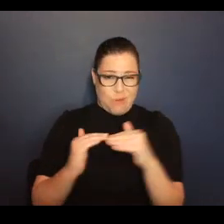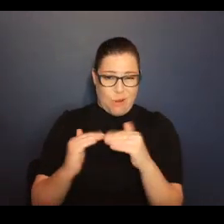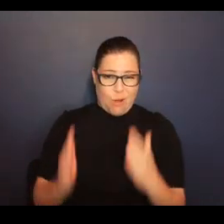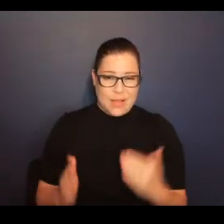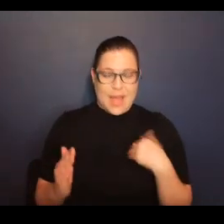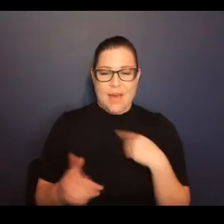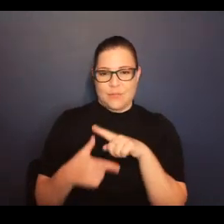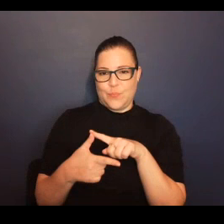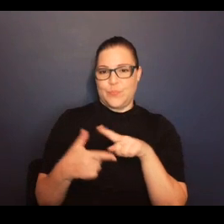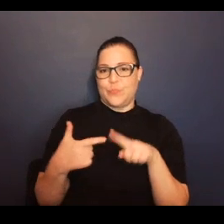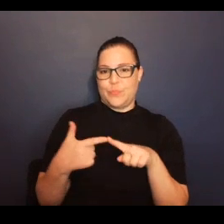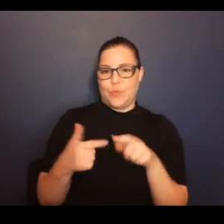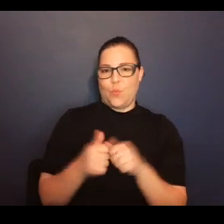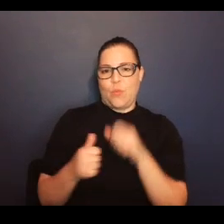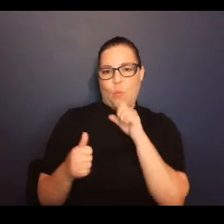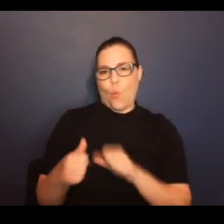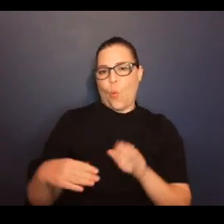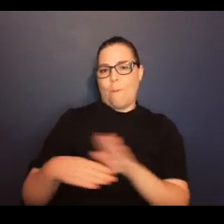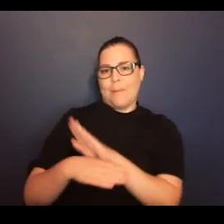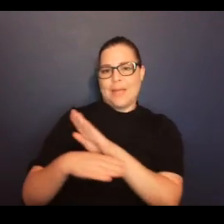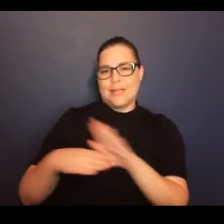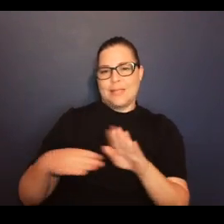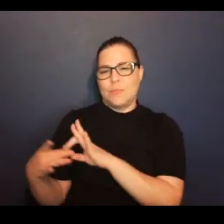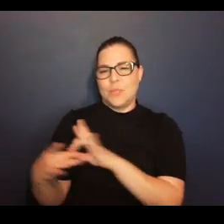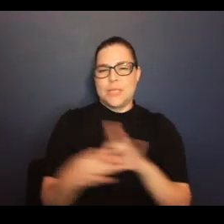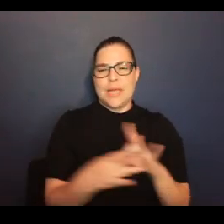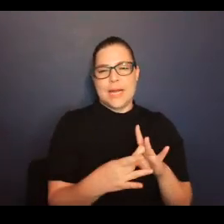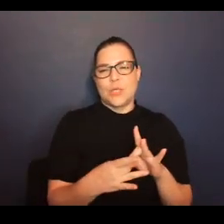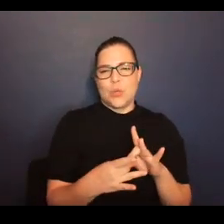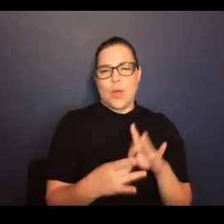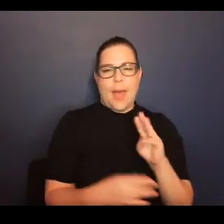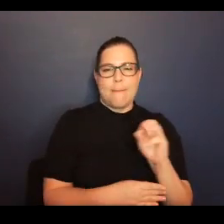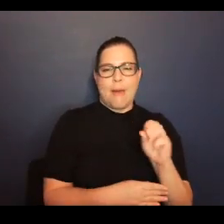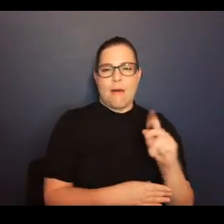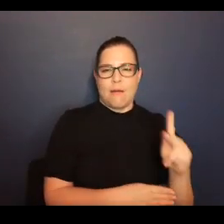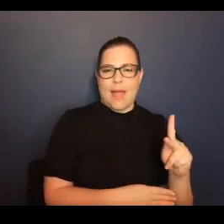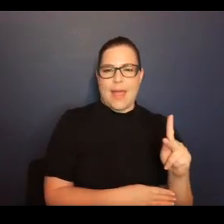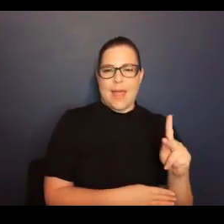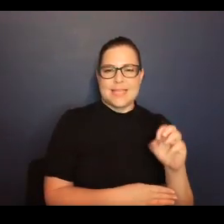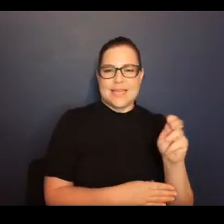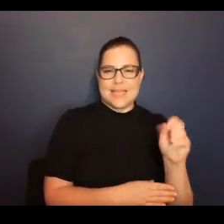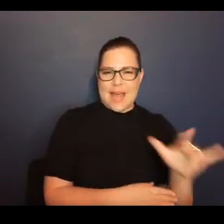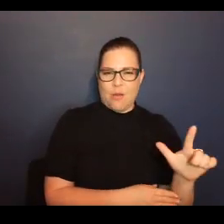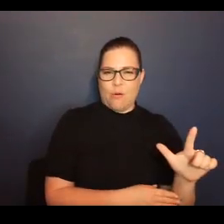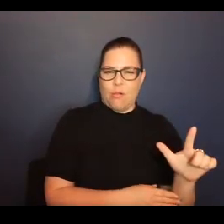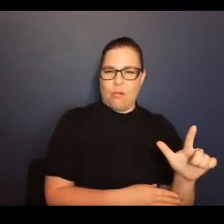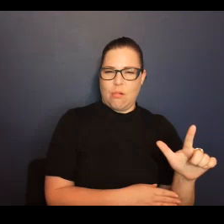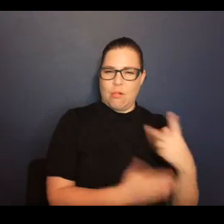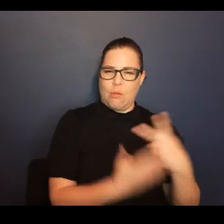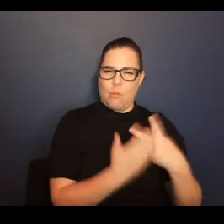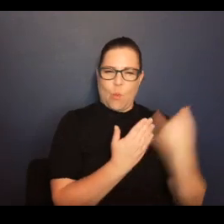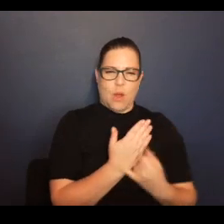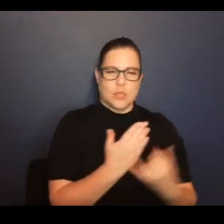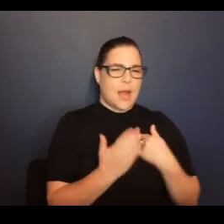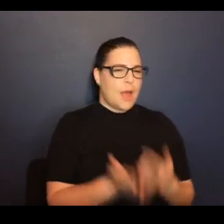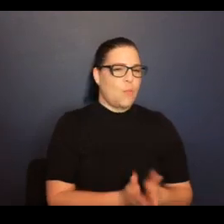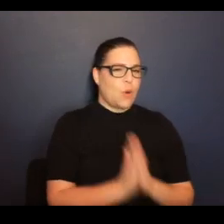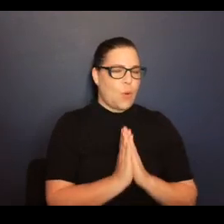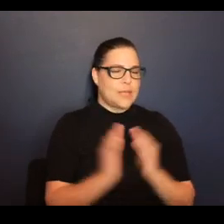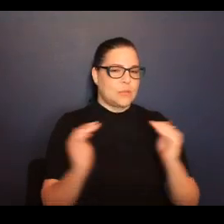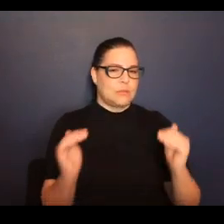two items under old business pertaining to our MLK Centennial Project. So I'm going to request that we move up